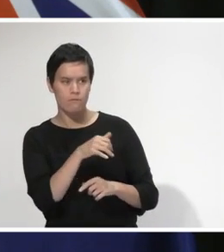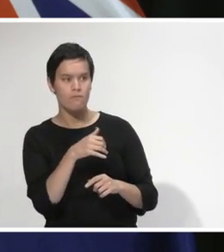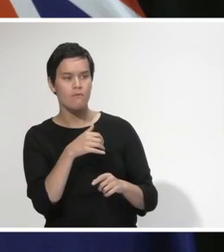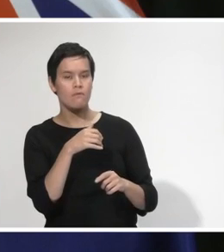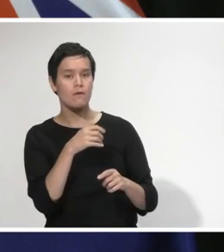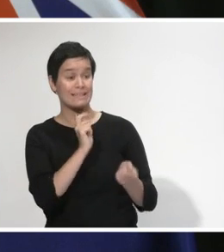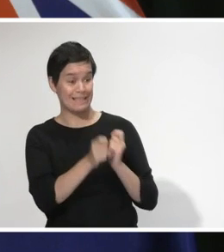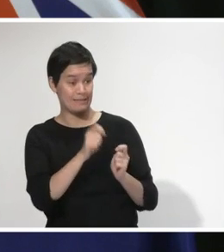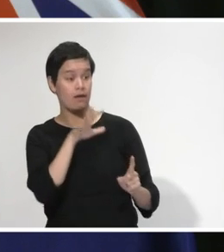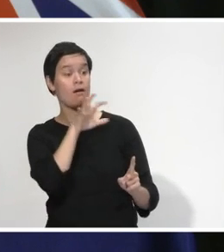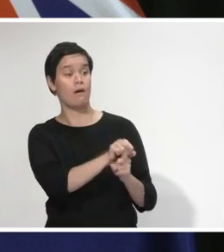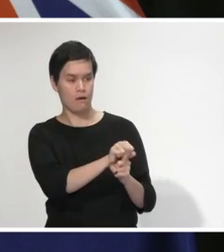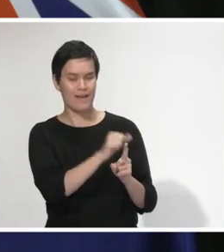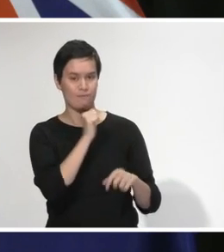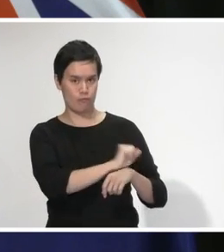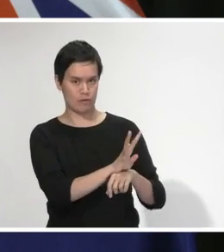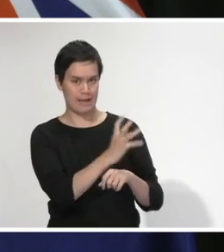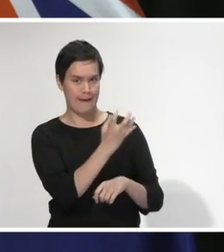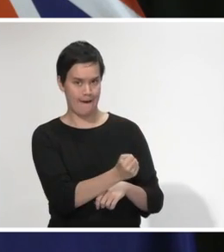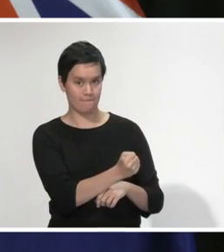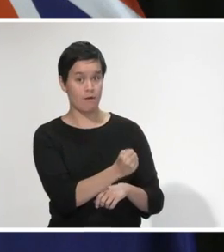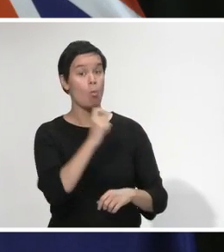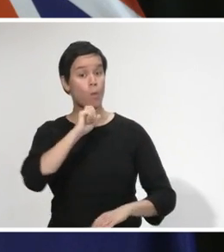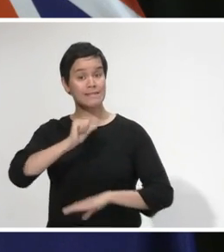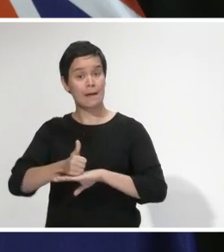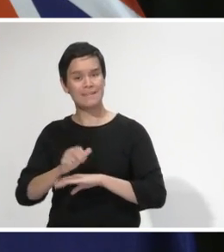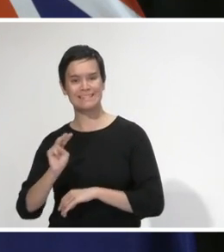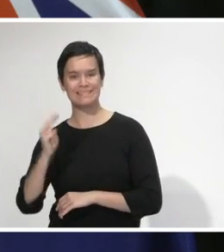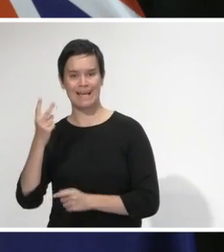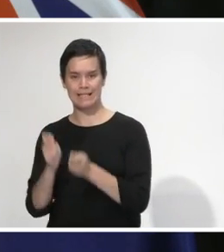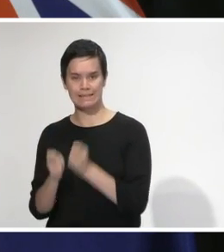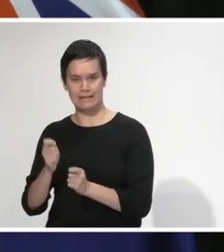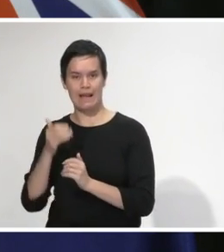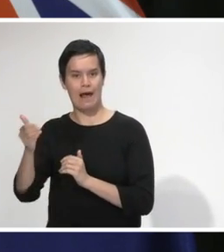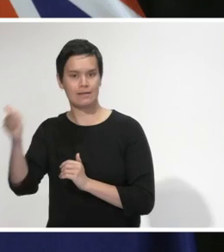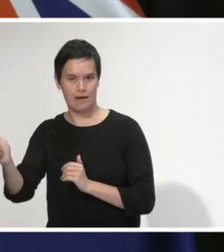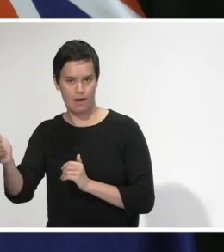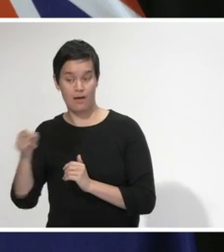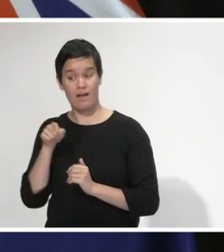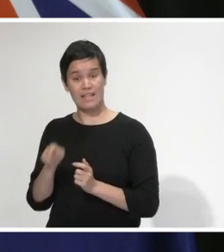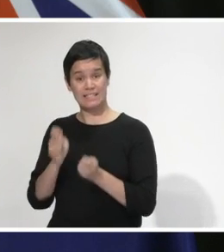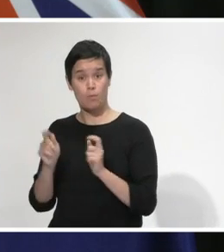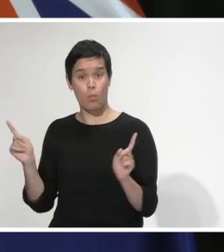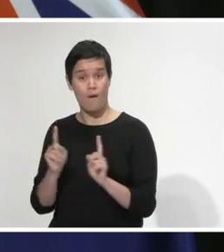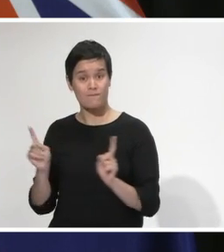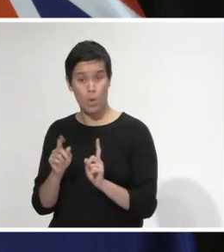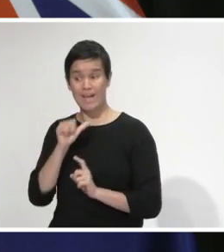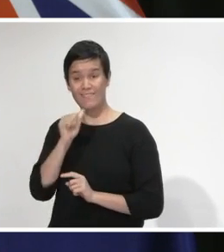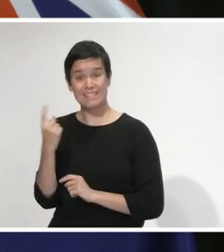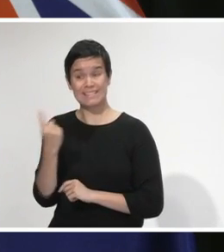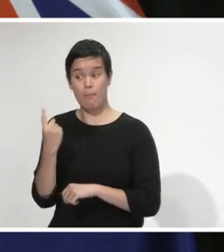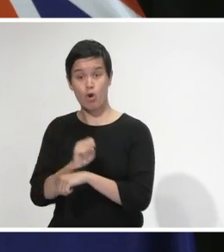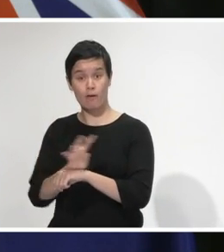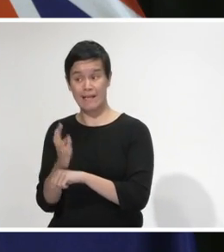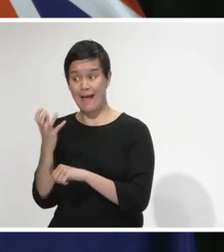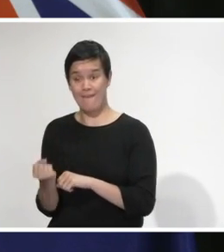testing, that could play a role then in looking to test people who we think, or to see what level of past infection there has